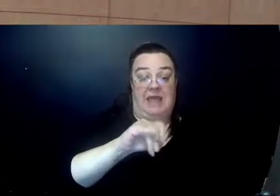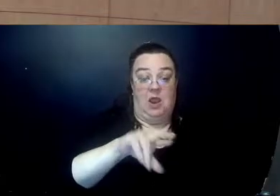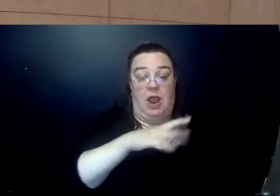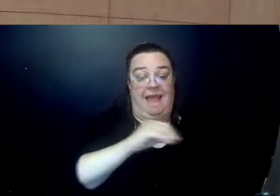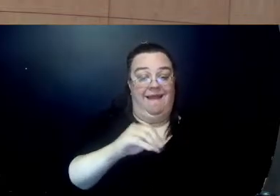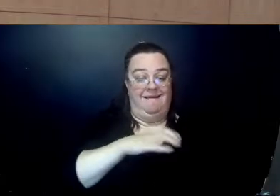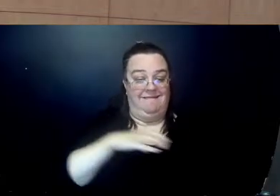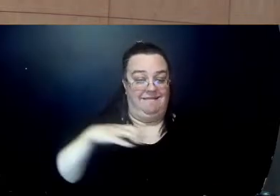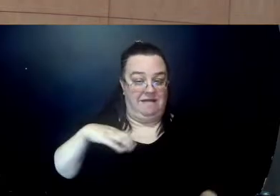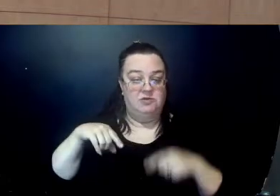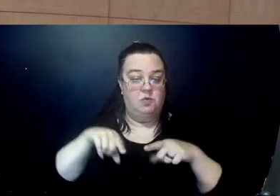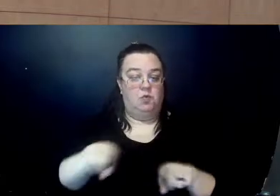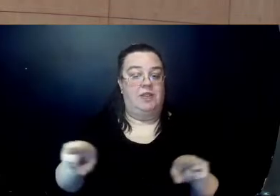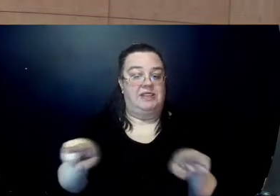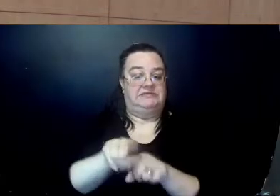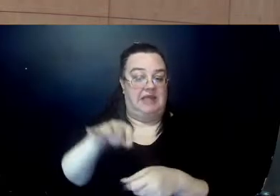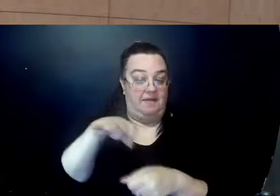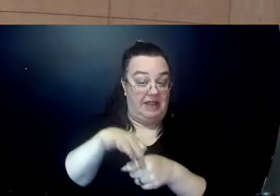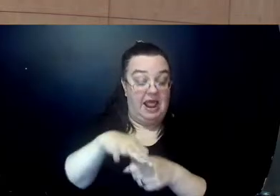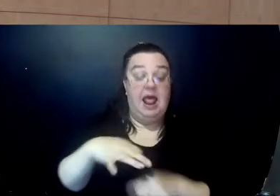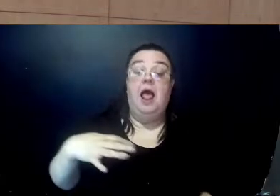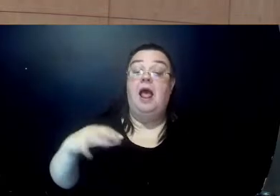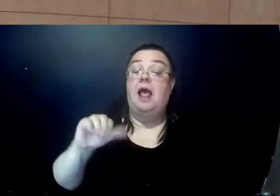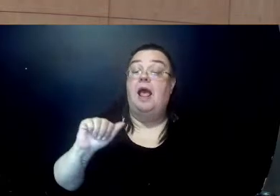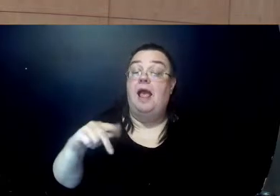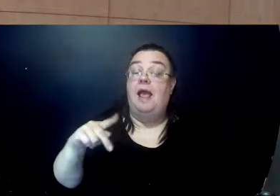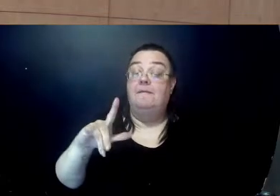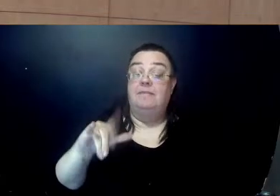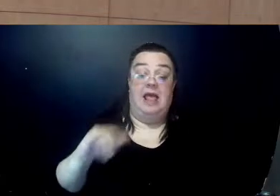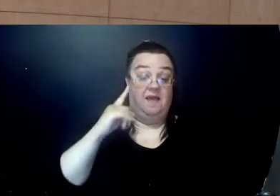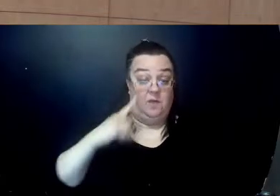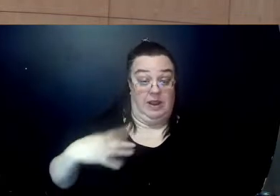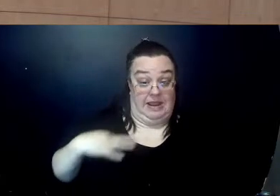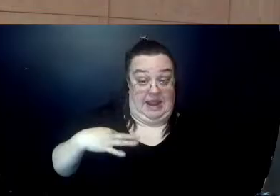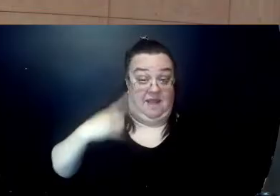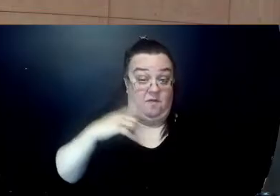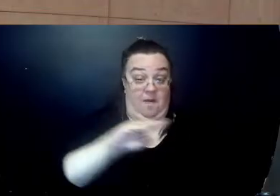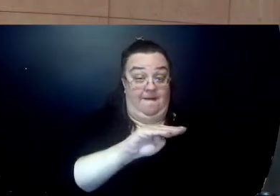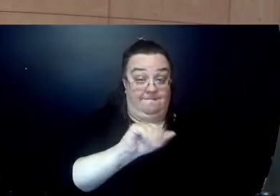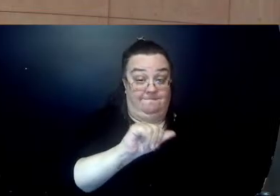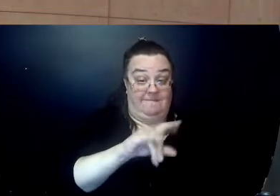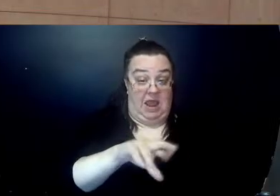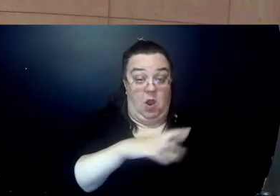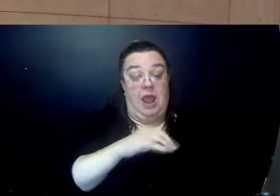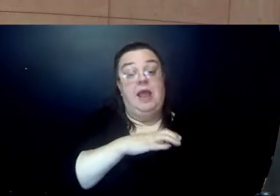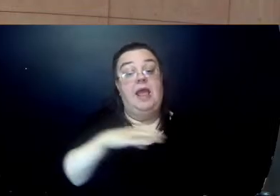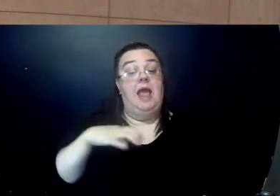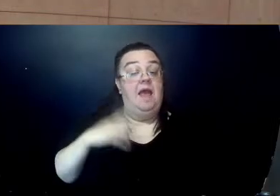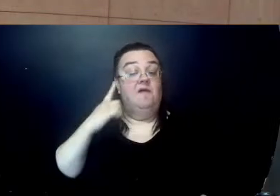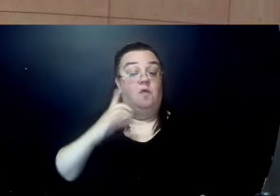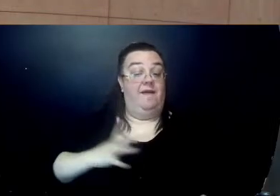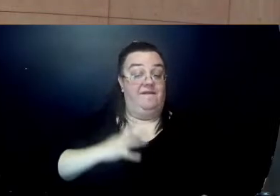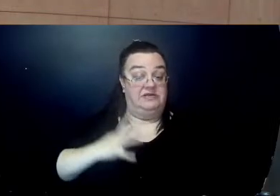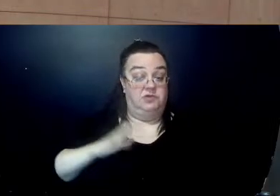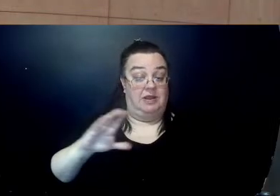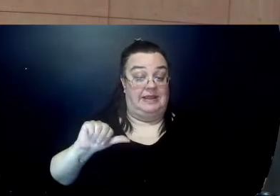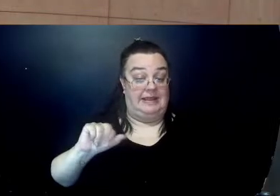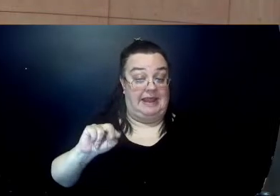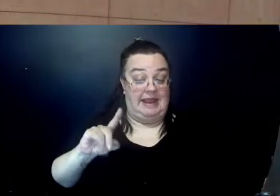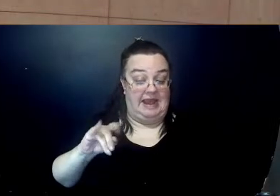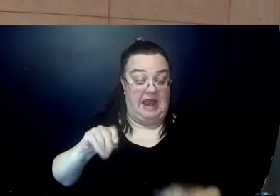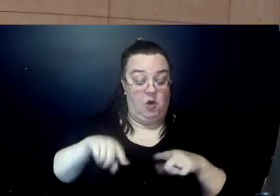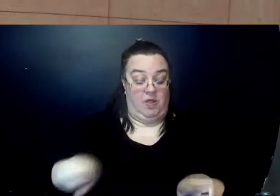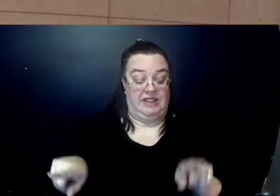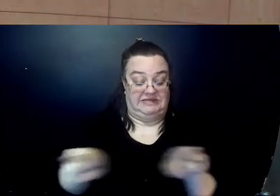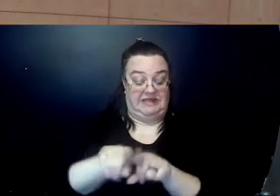same election. An application for candidacy for mayor and council member for an official candidate in the same